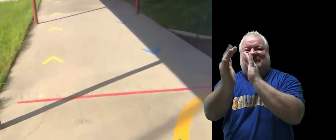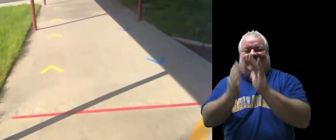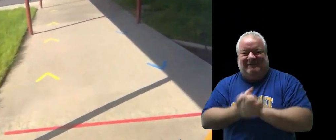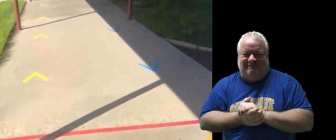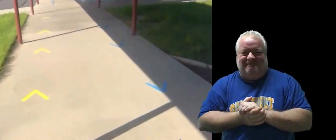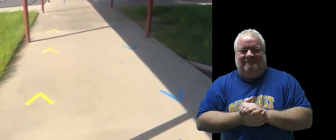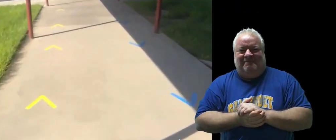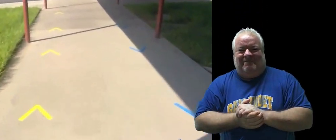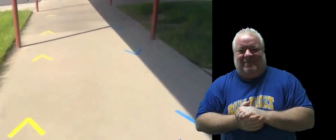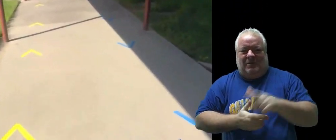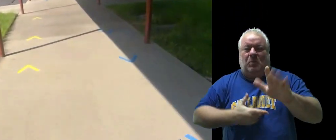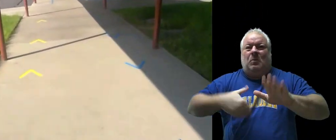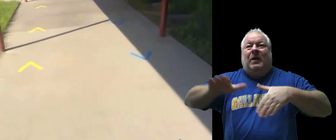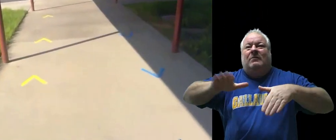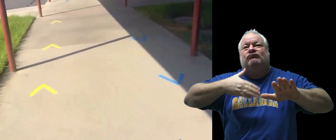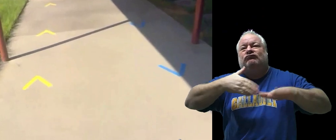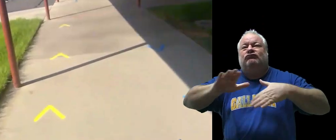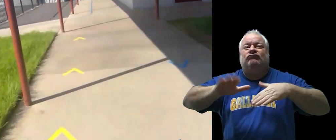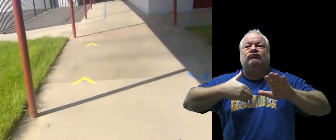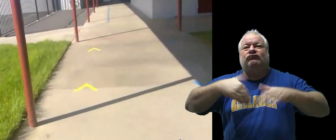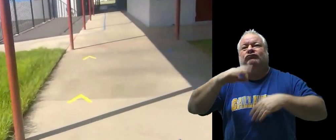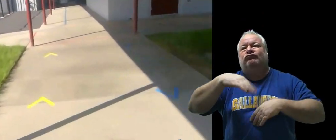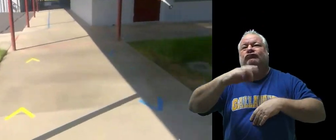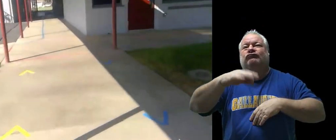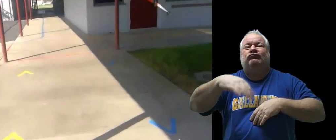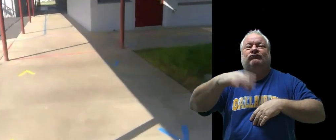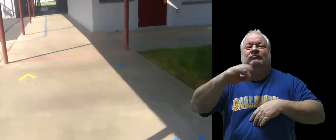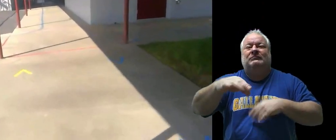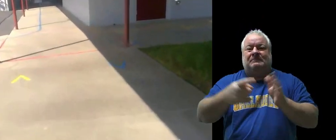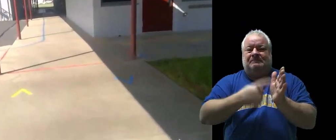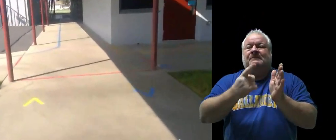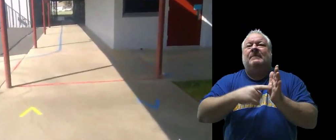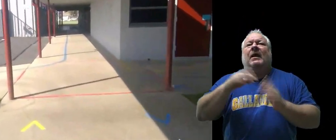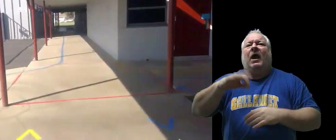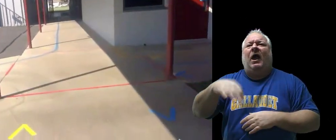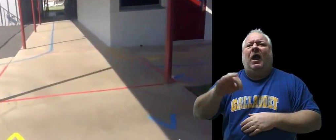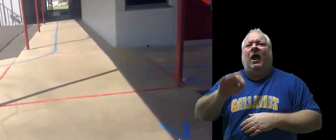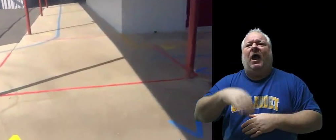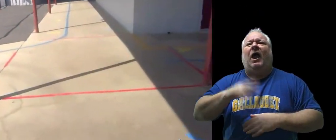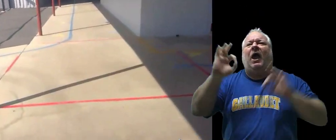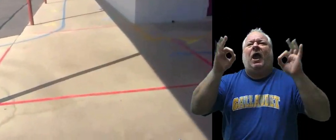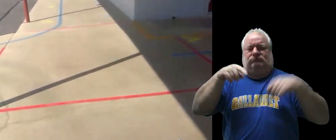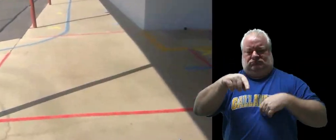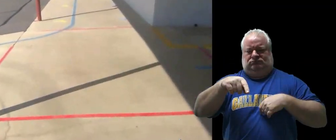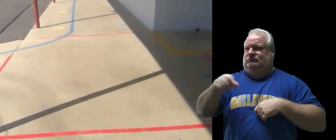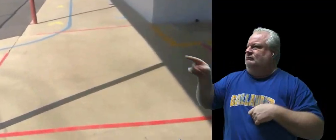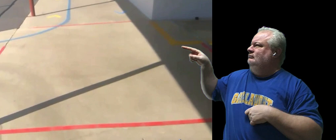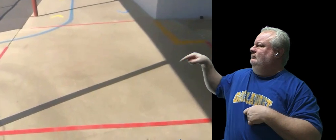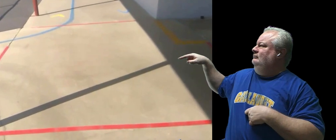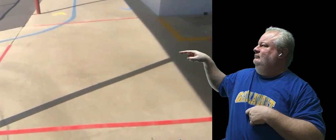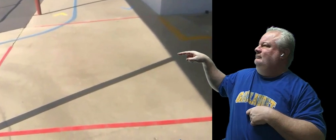again, you are walking, and every once in a while, you will come across a